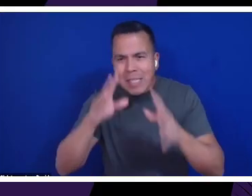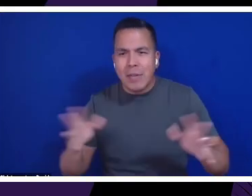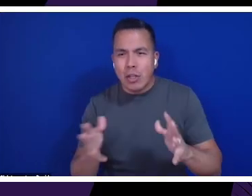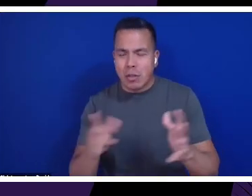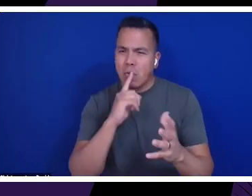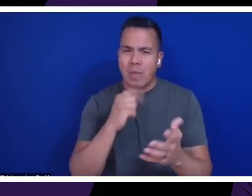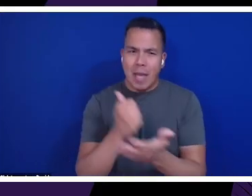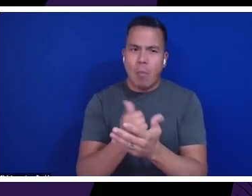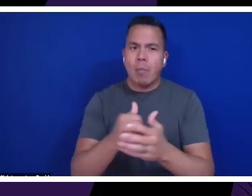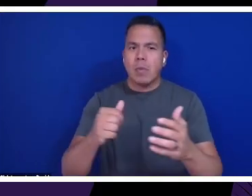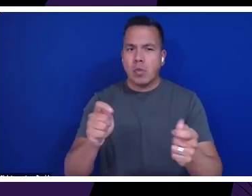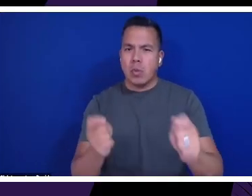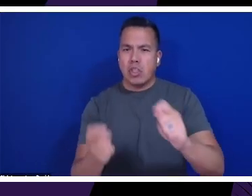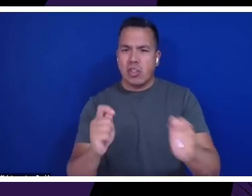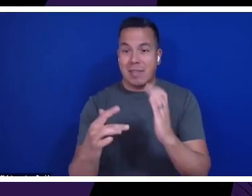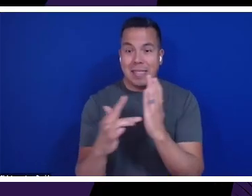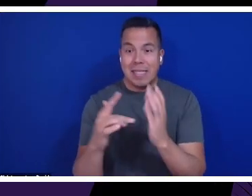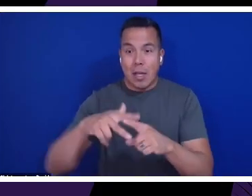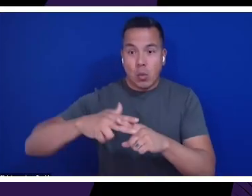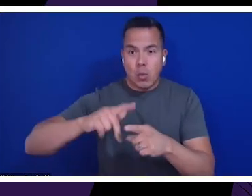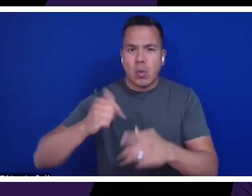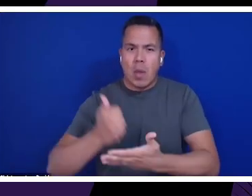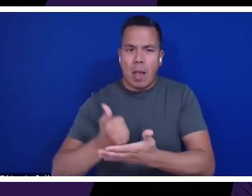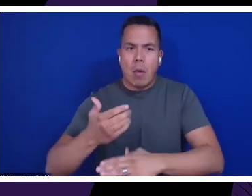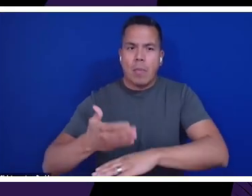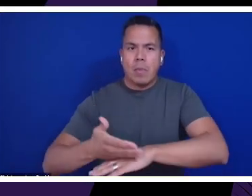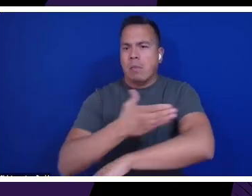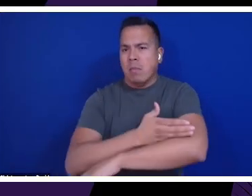tools, tech tools in particular, that better your sphere of influence.